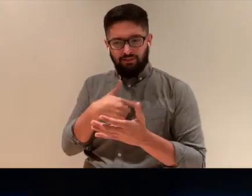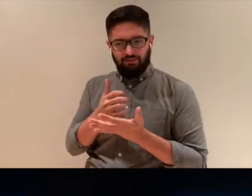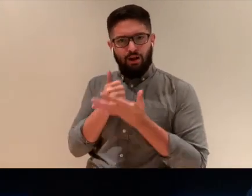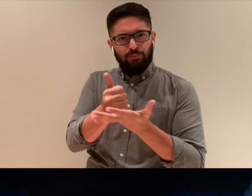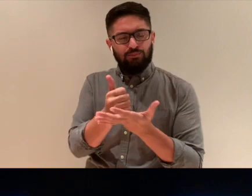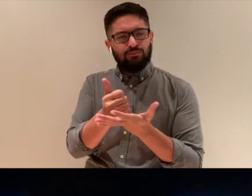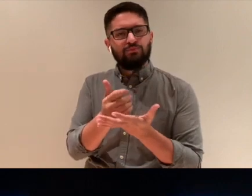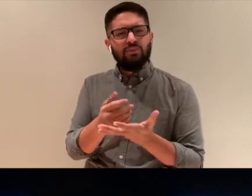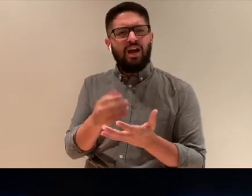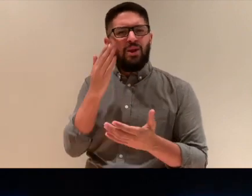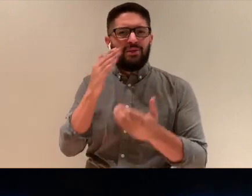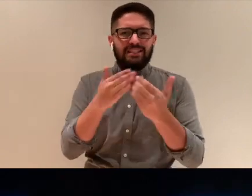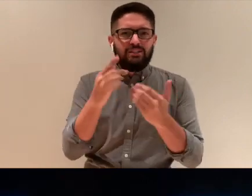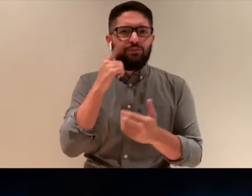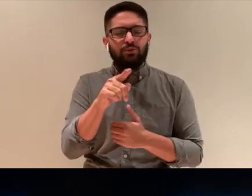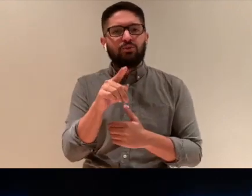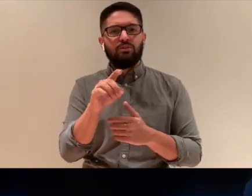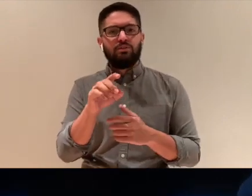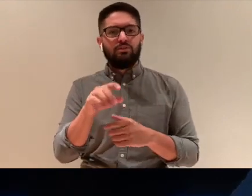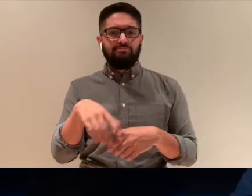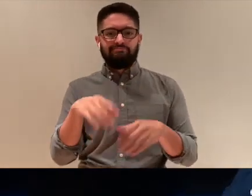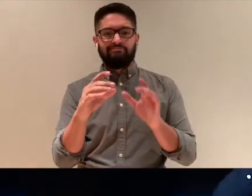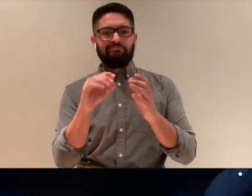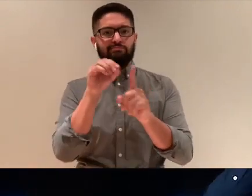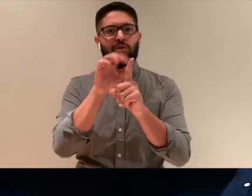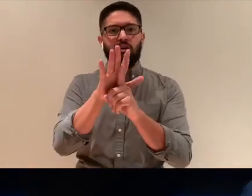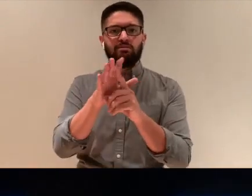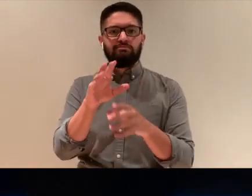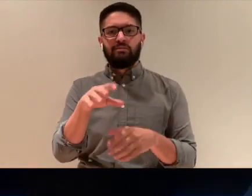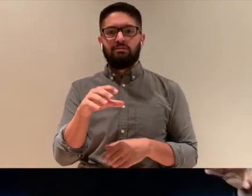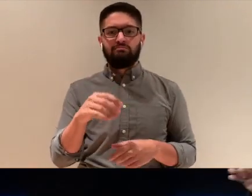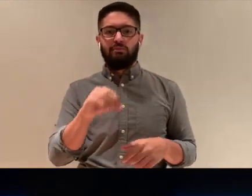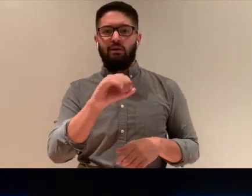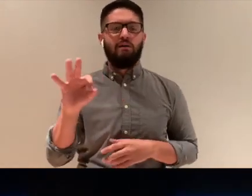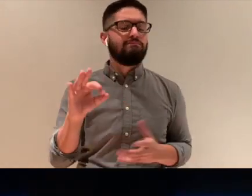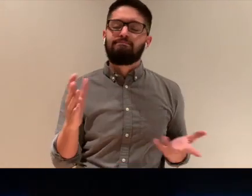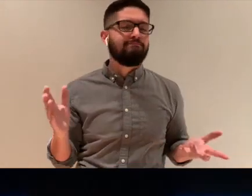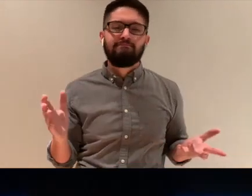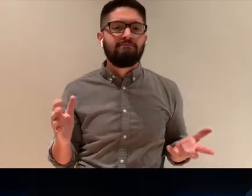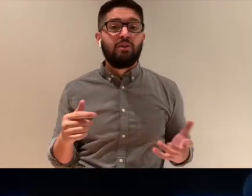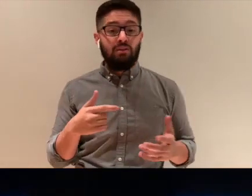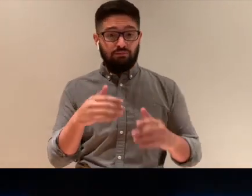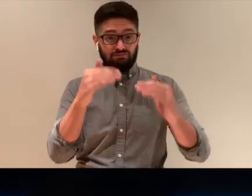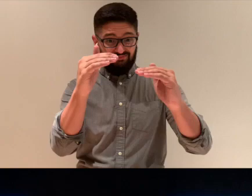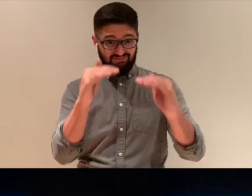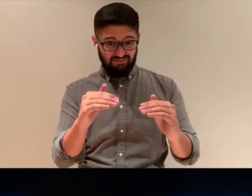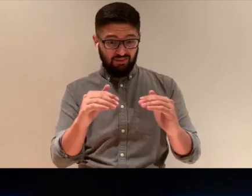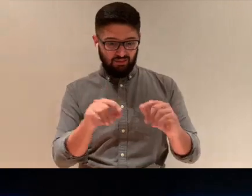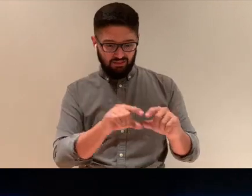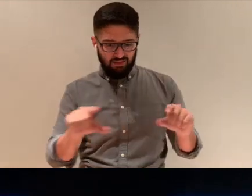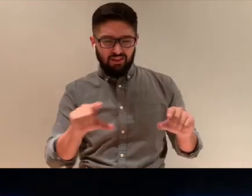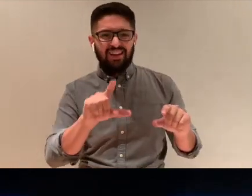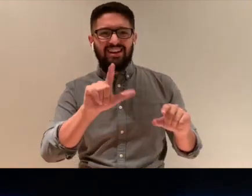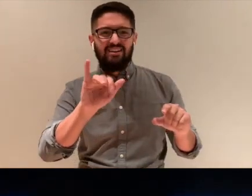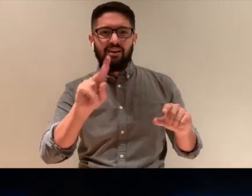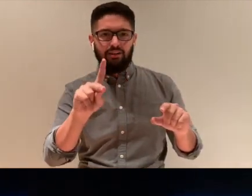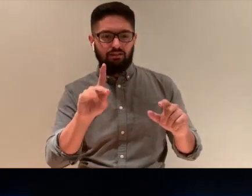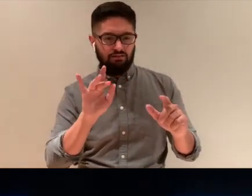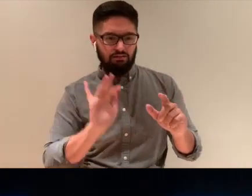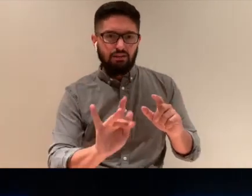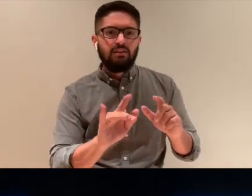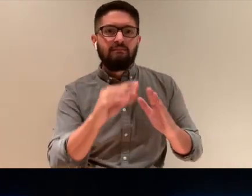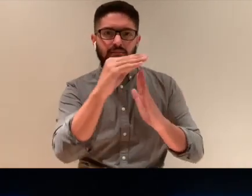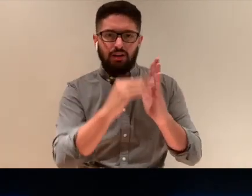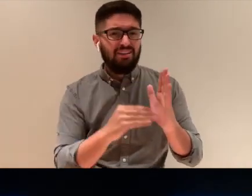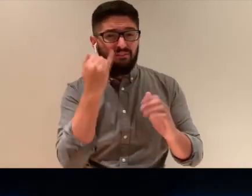with him. And so if that's you, listen, I know it's easy for you to turn off the broadcast right now, but I want to encourage you, right below me, there is a link. Go to that